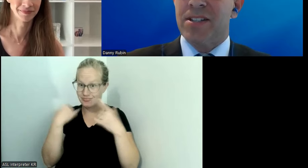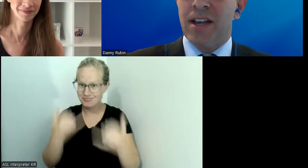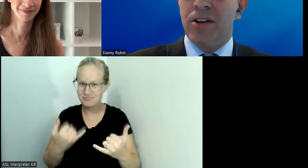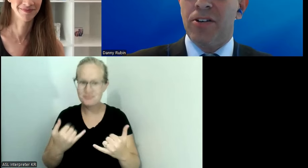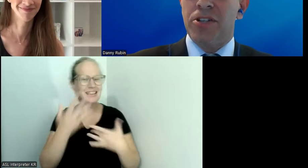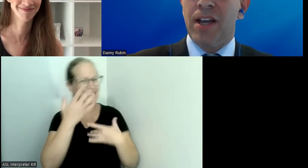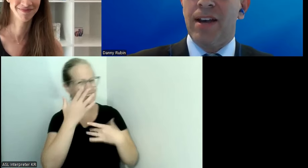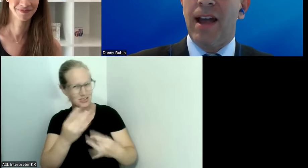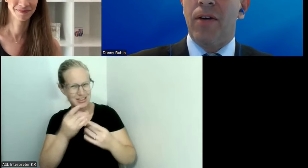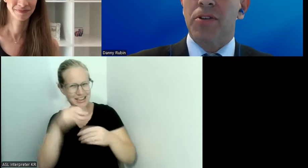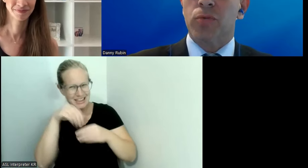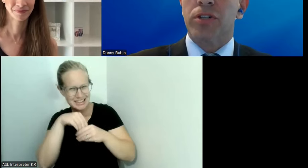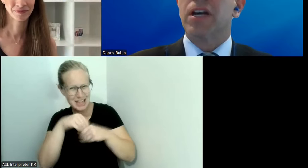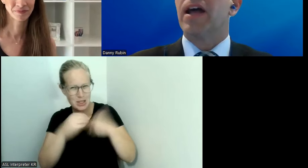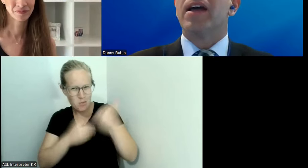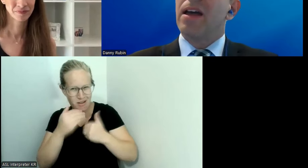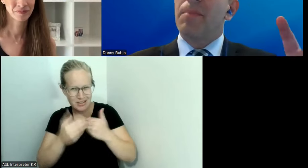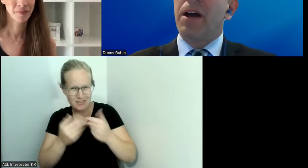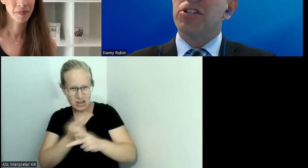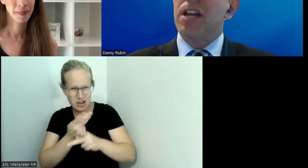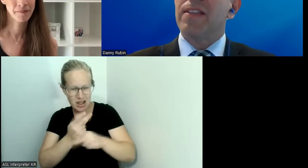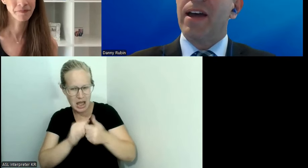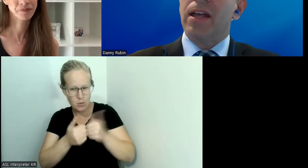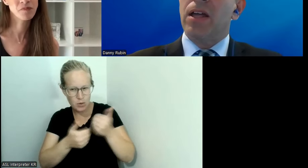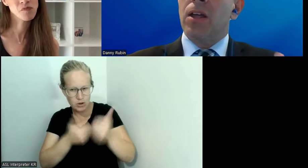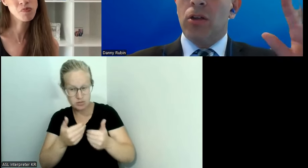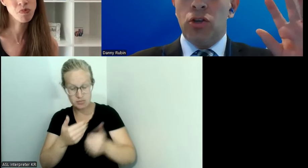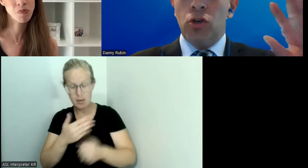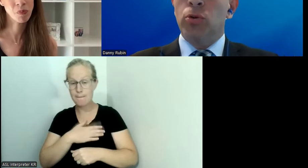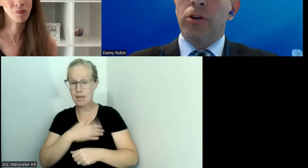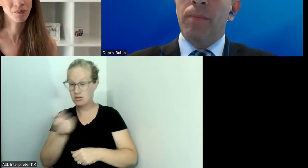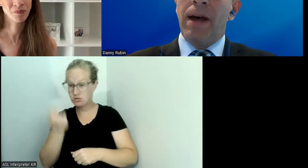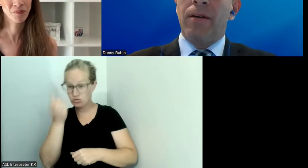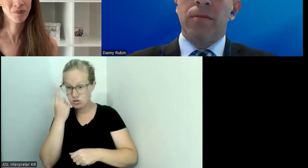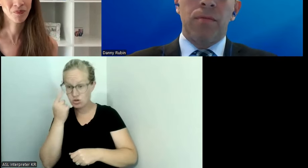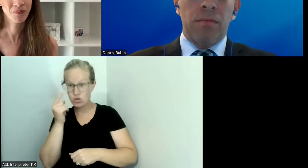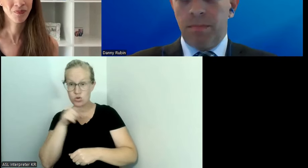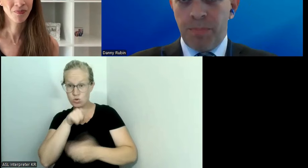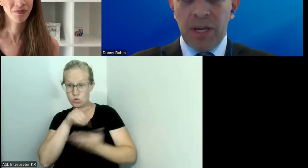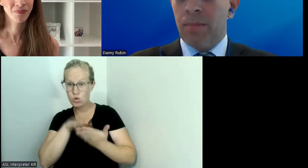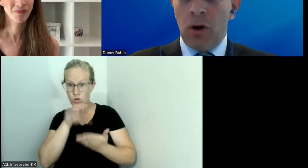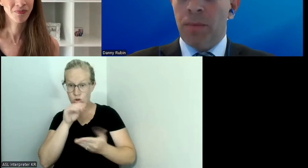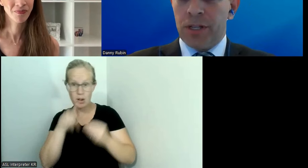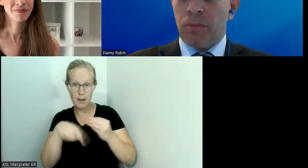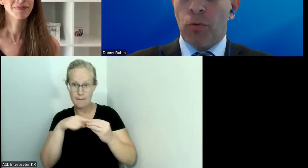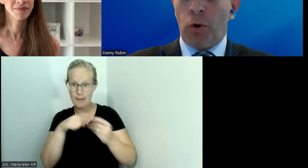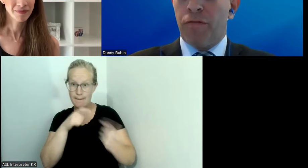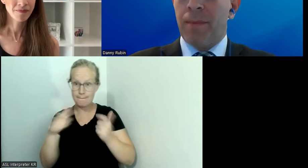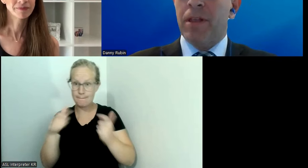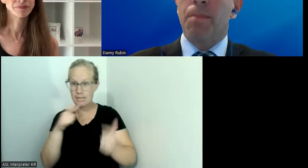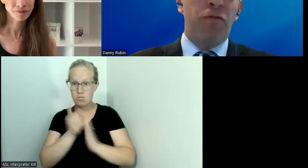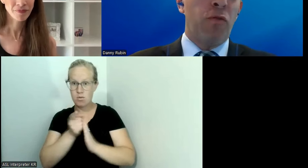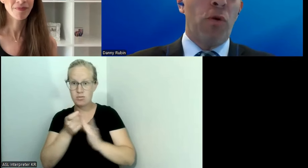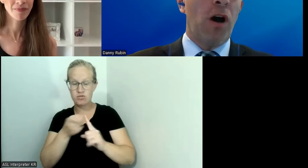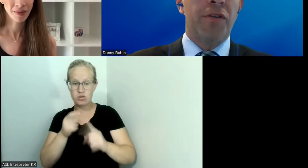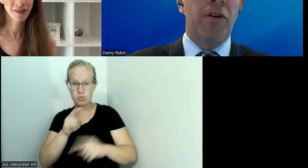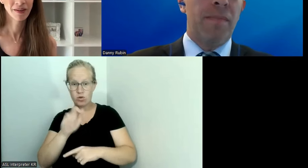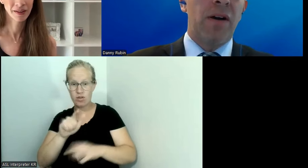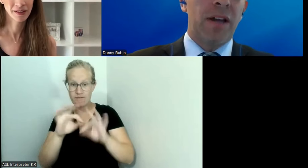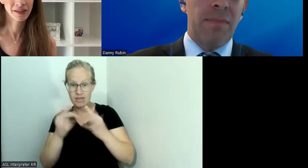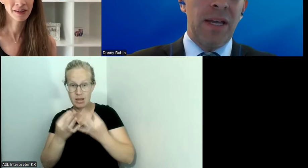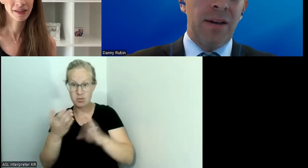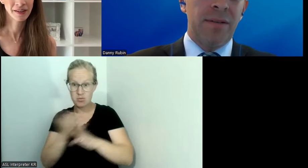process and understand how this works. Can I, am I understanding that you learn about big moments from the Royal family before